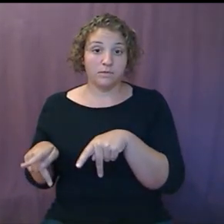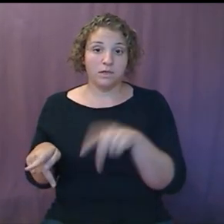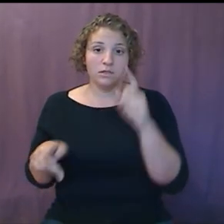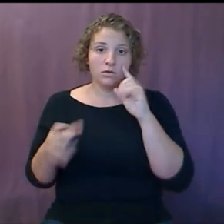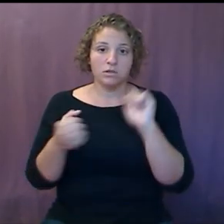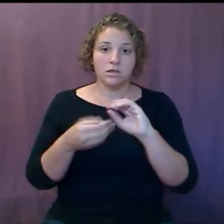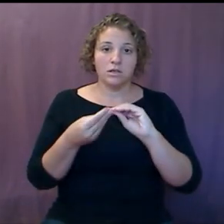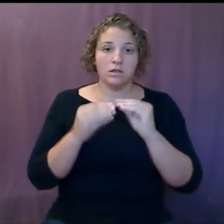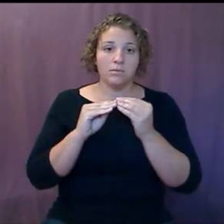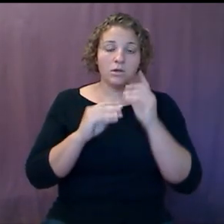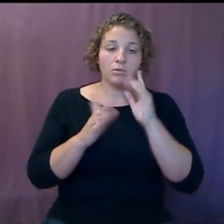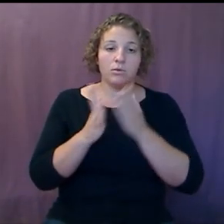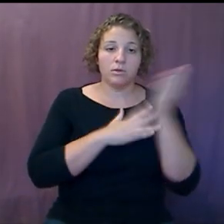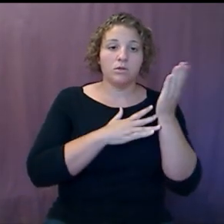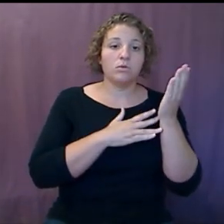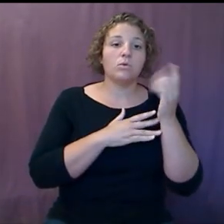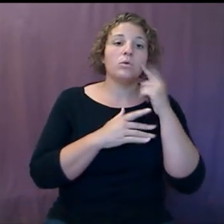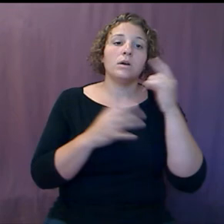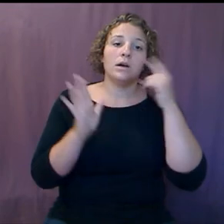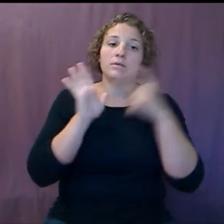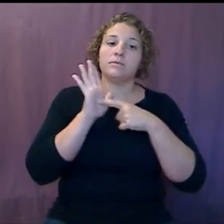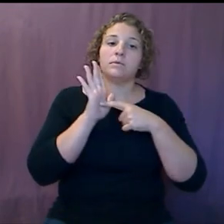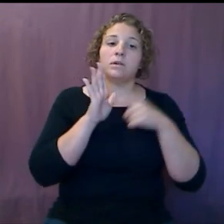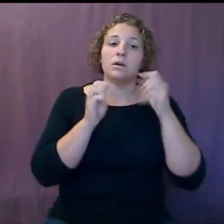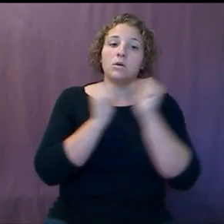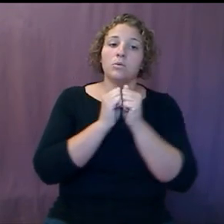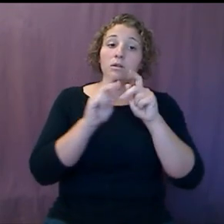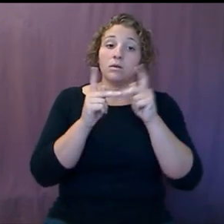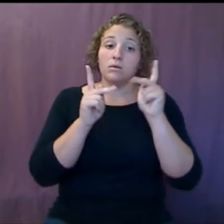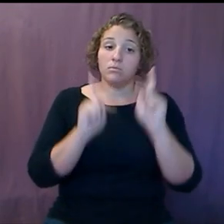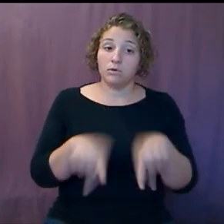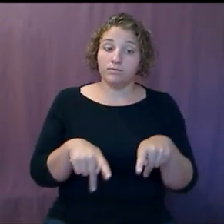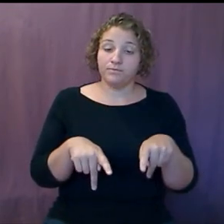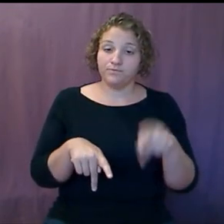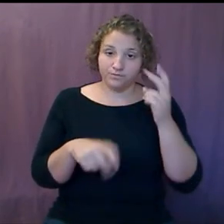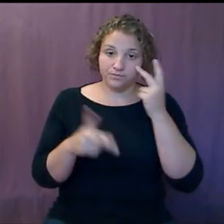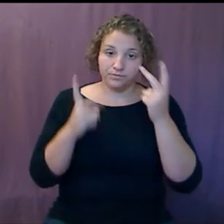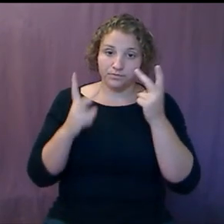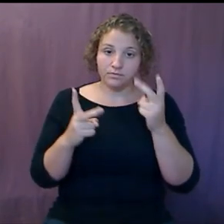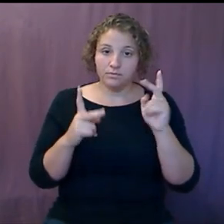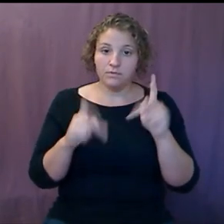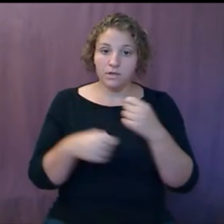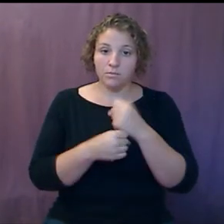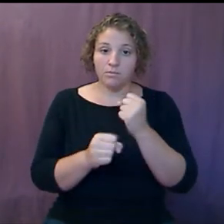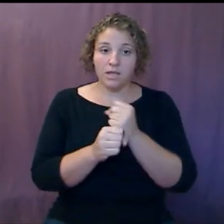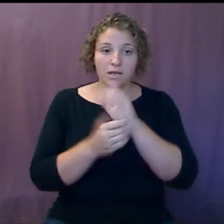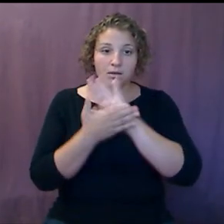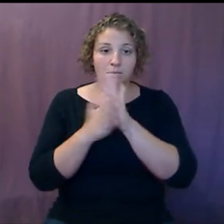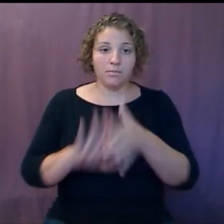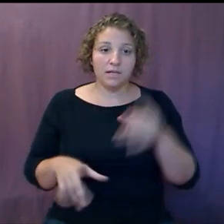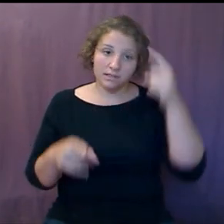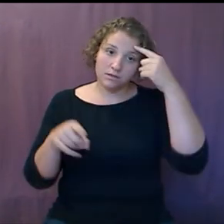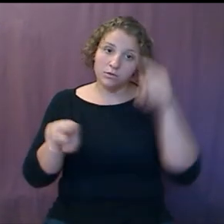identified with this individual and if you're paying attention and you see someone create a peace agreement and then suddenly you see some other things identified